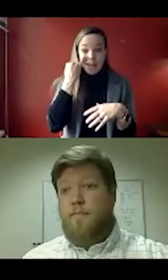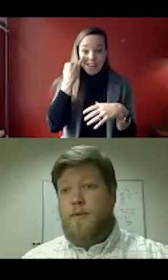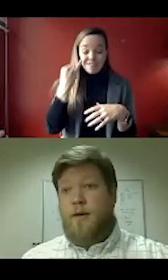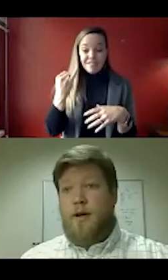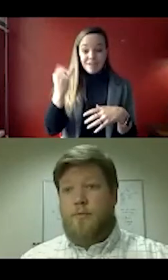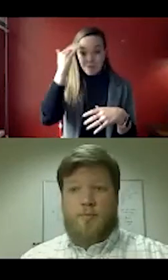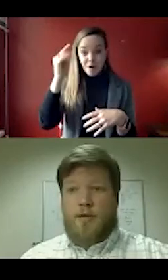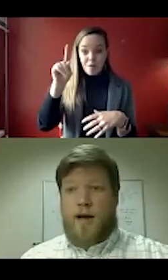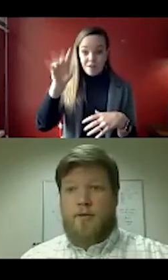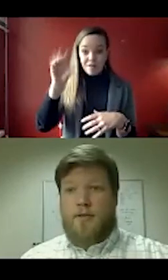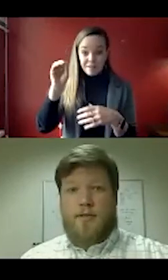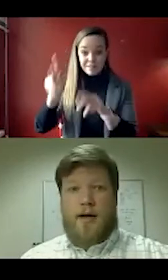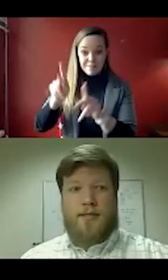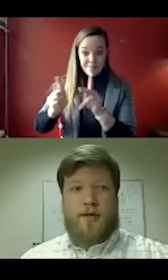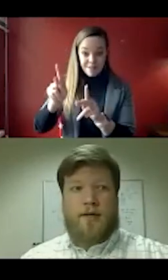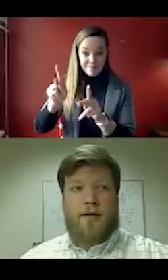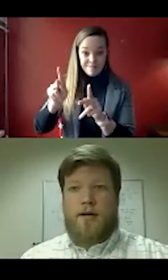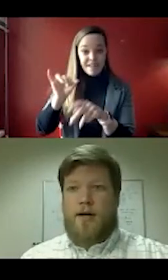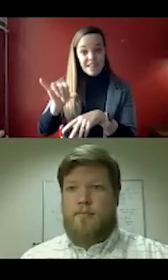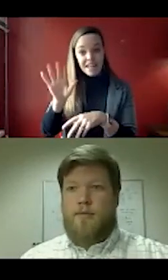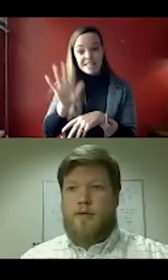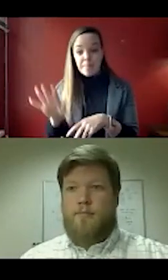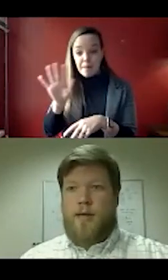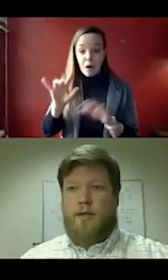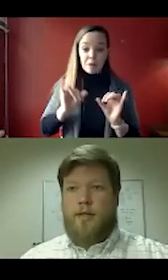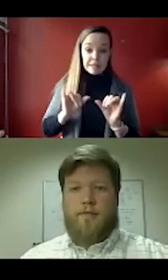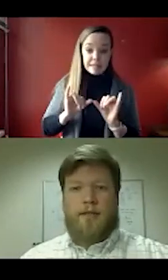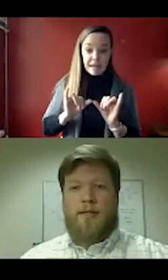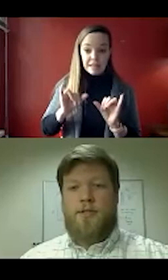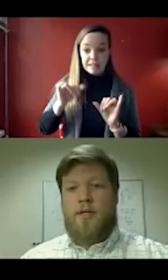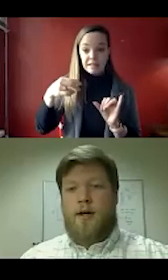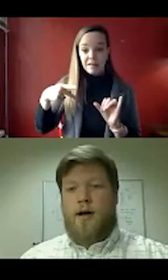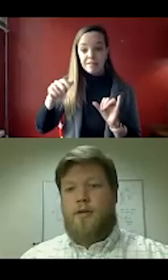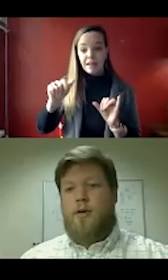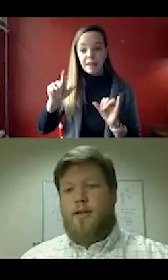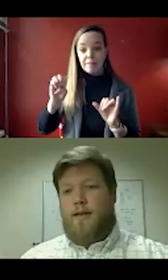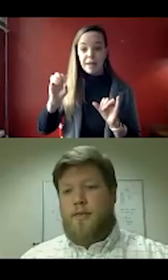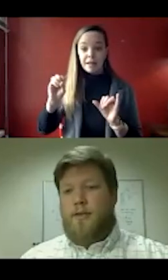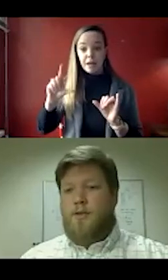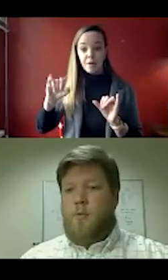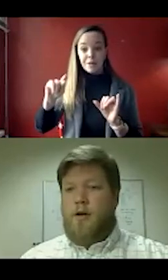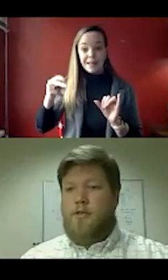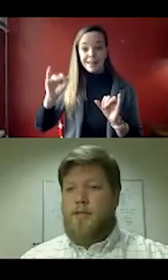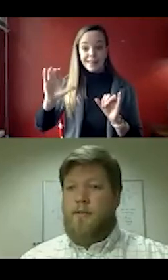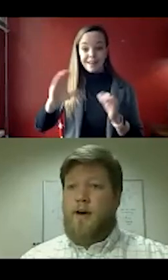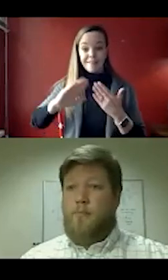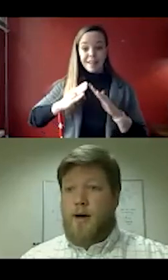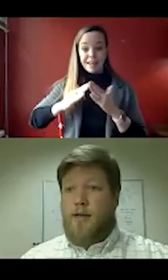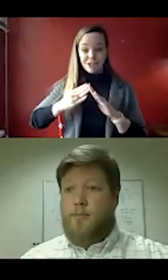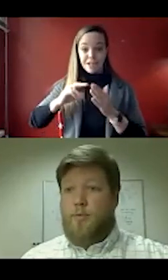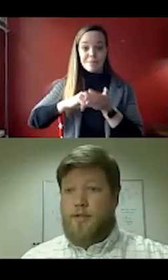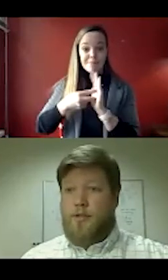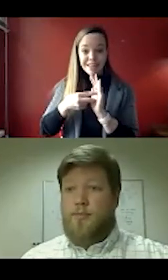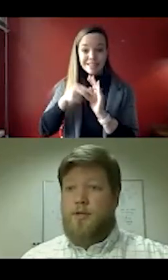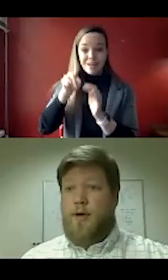people, which would be about the size of a Paleolithic village, there are 11,175